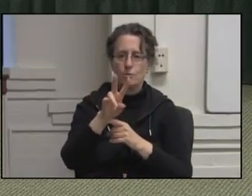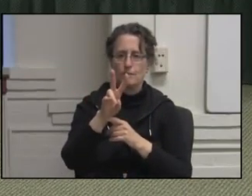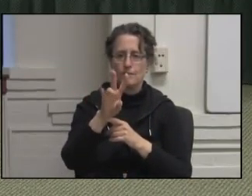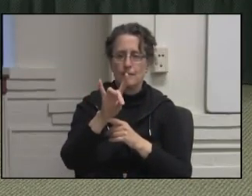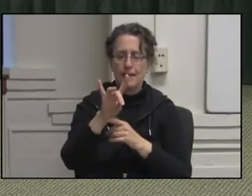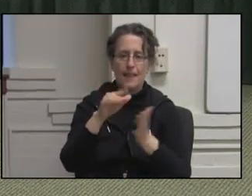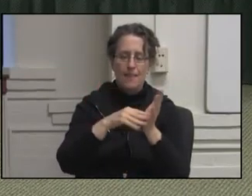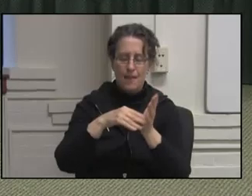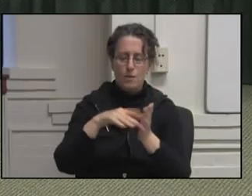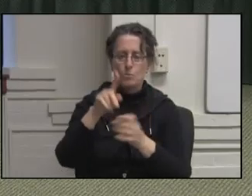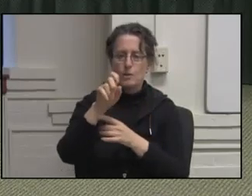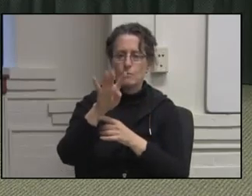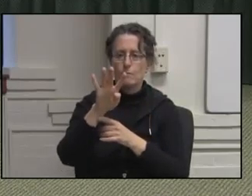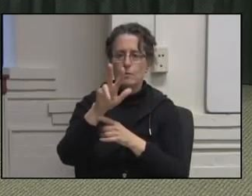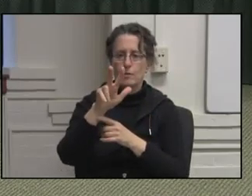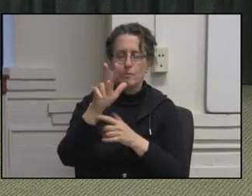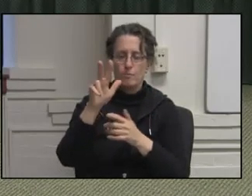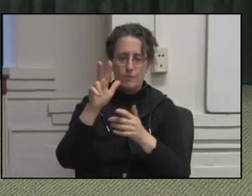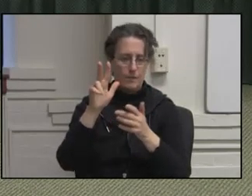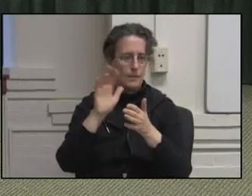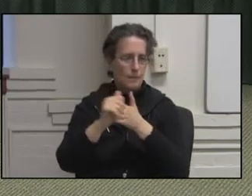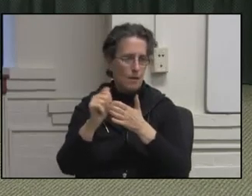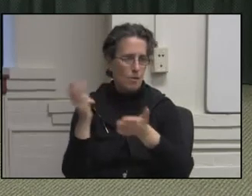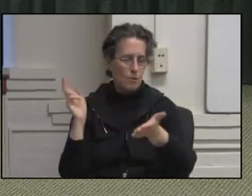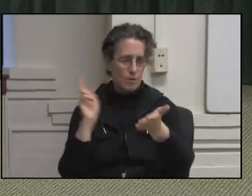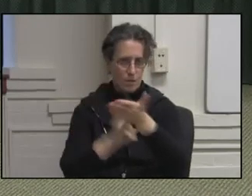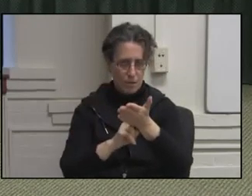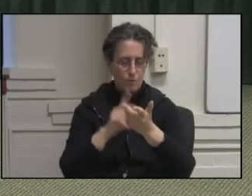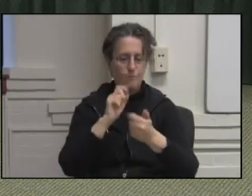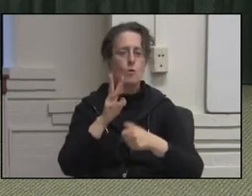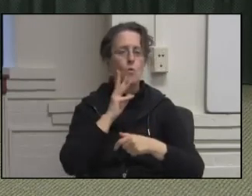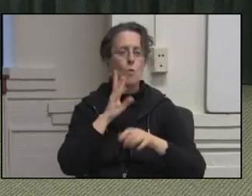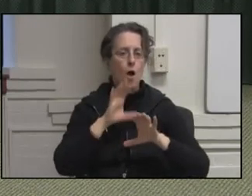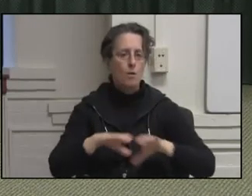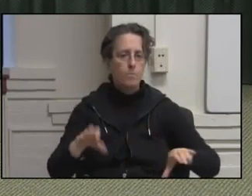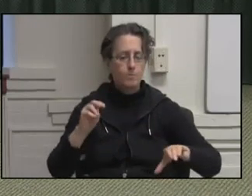$178,143 to Zaluznik Construction of Vernon, Vermont for the water main replacement project.